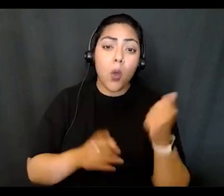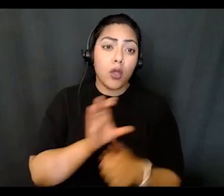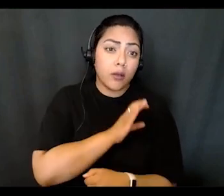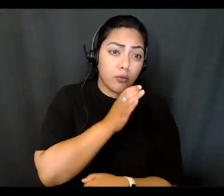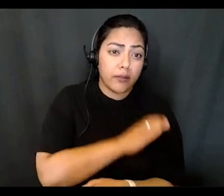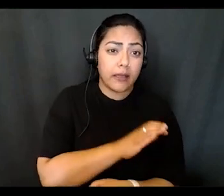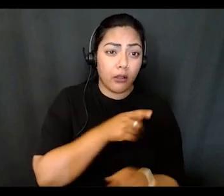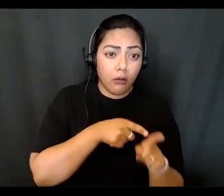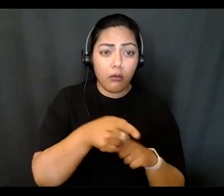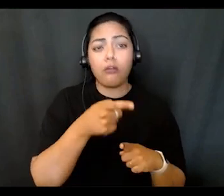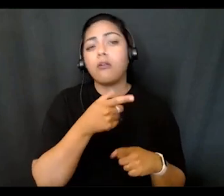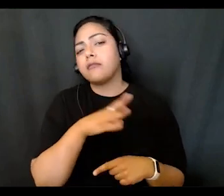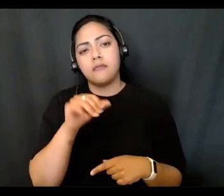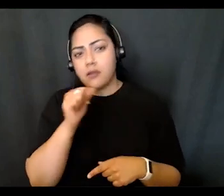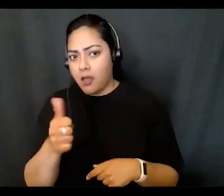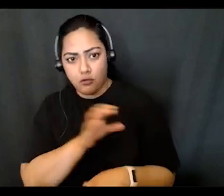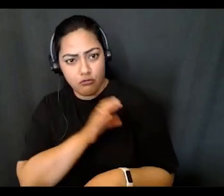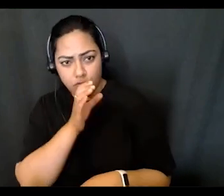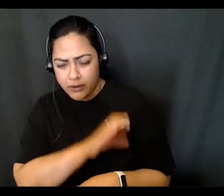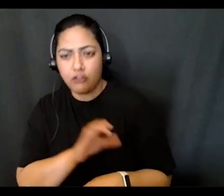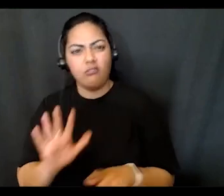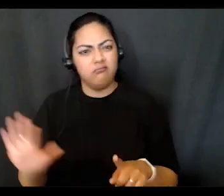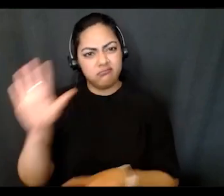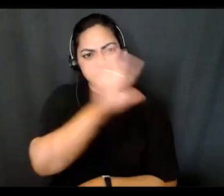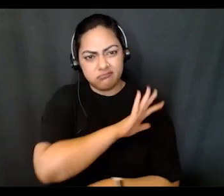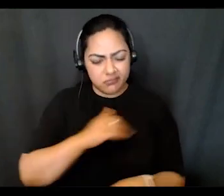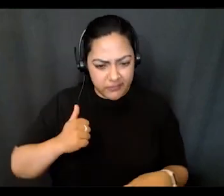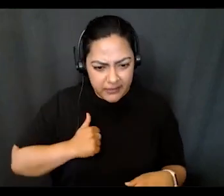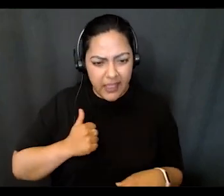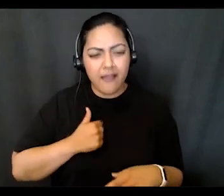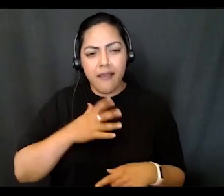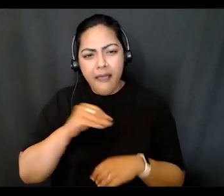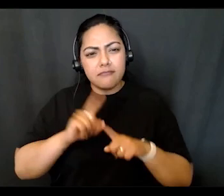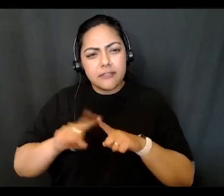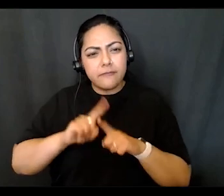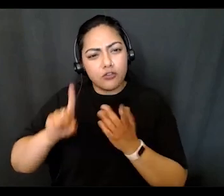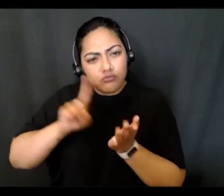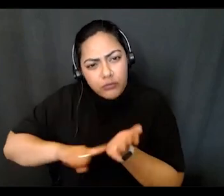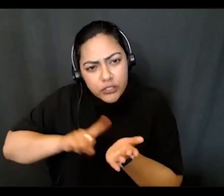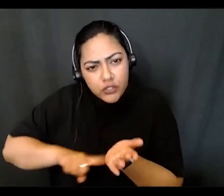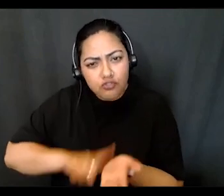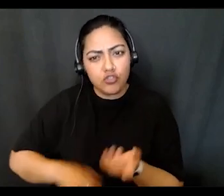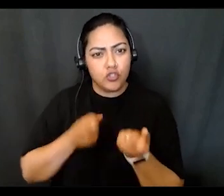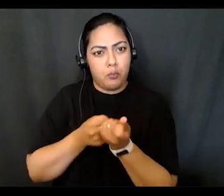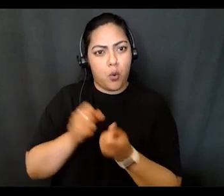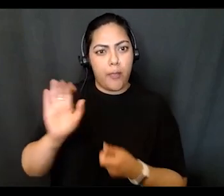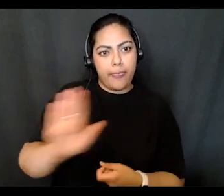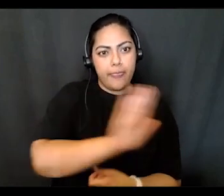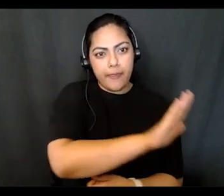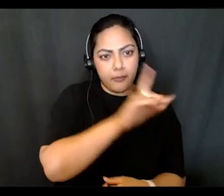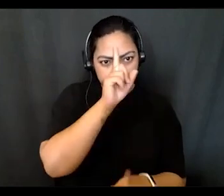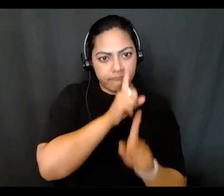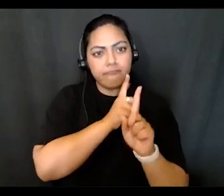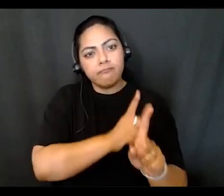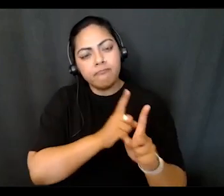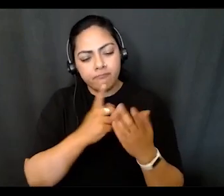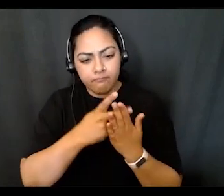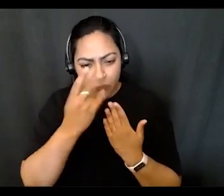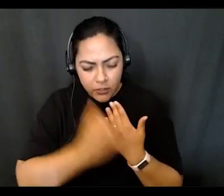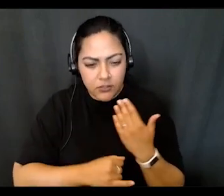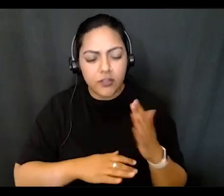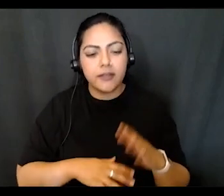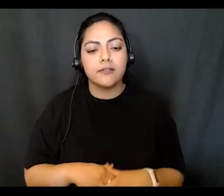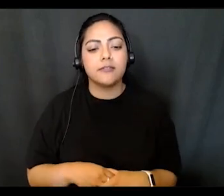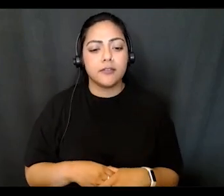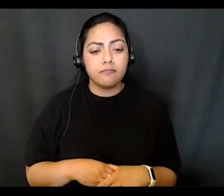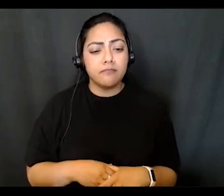folks, I would say, and also conducting research to support this. I think if you think about where sort of education falls on the continuum of